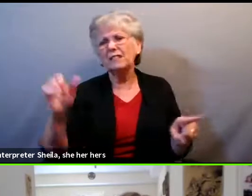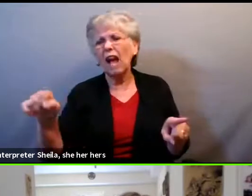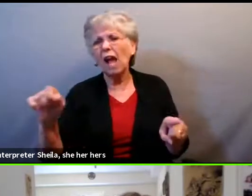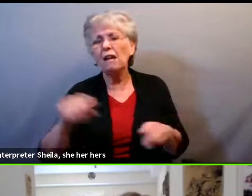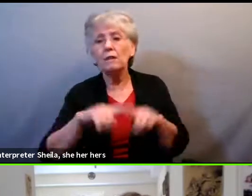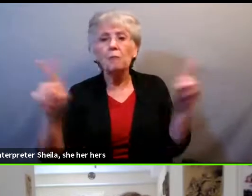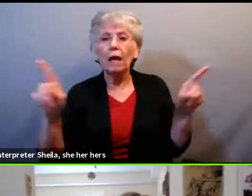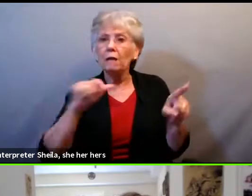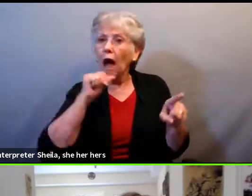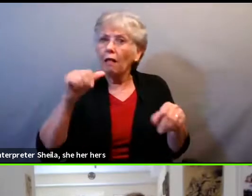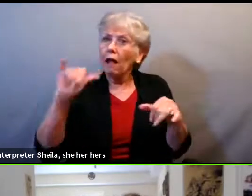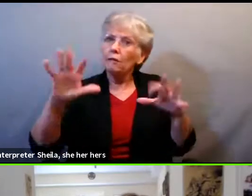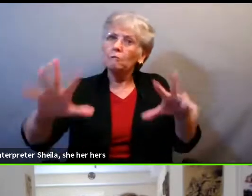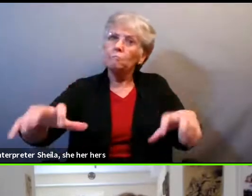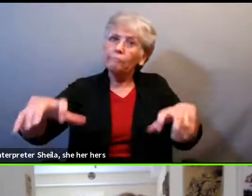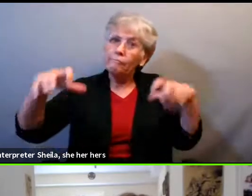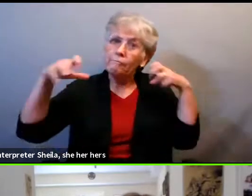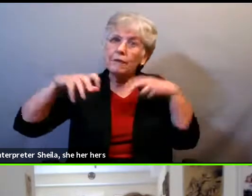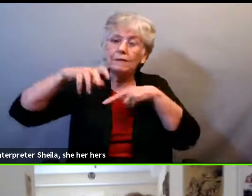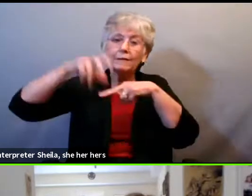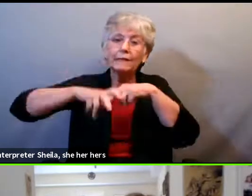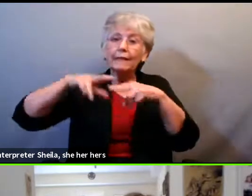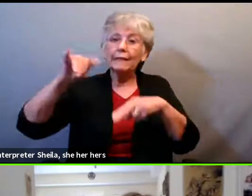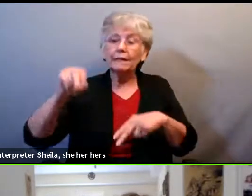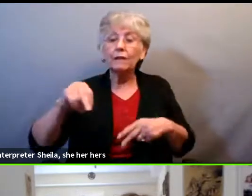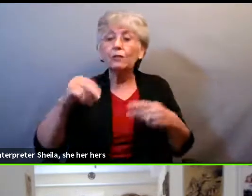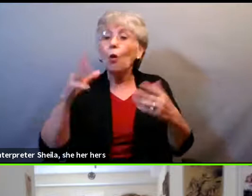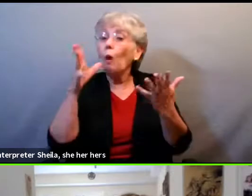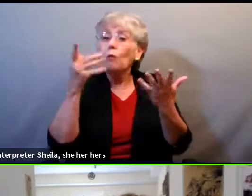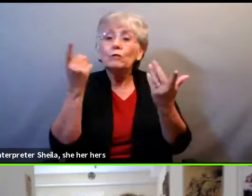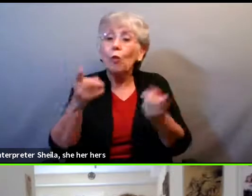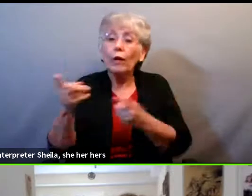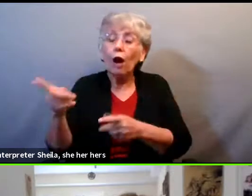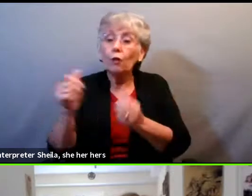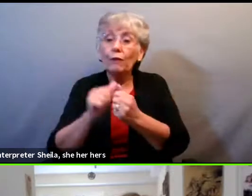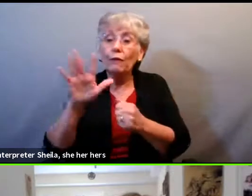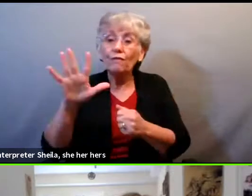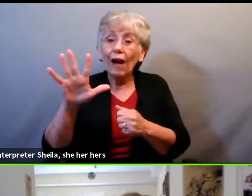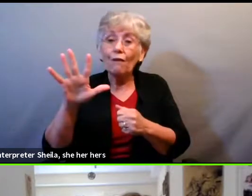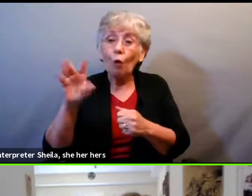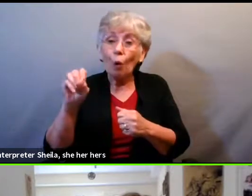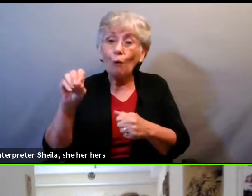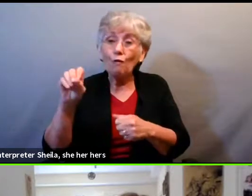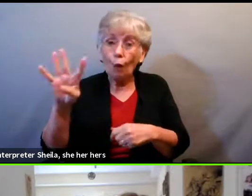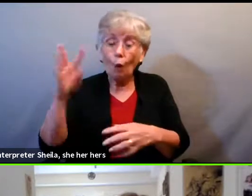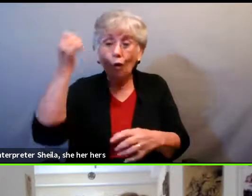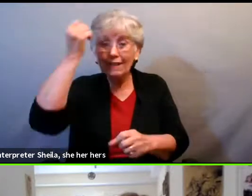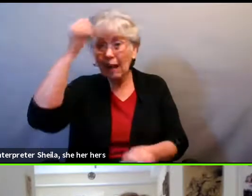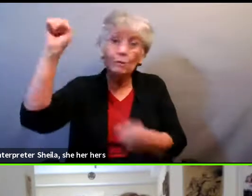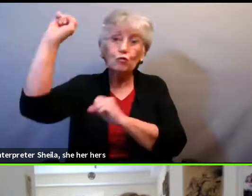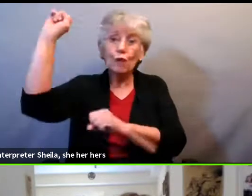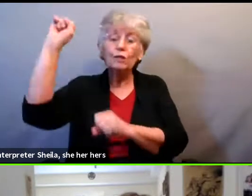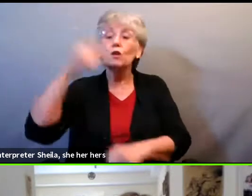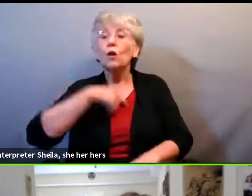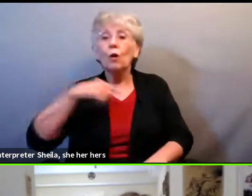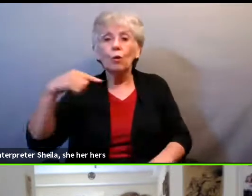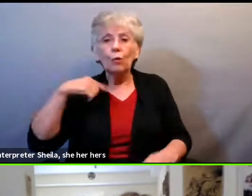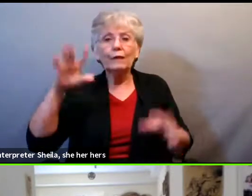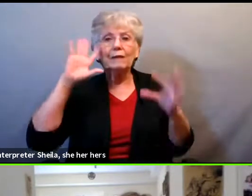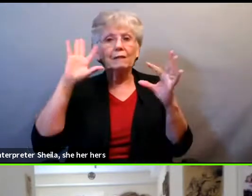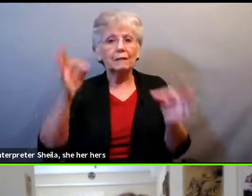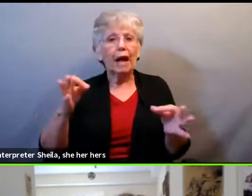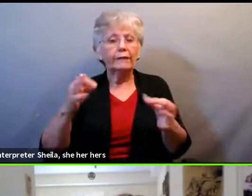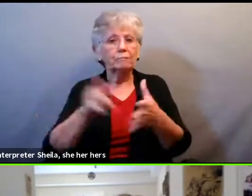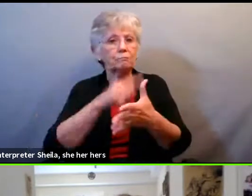what was going on with the 504 demonstrations was that we really decided a number of